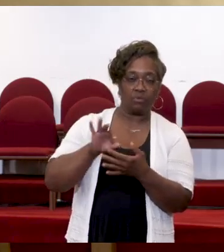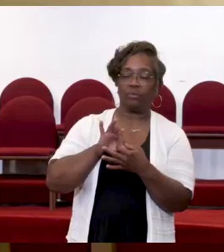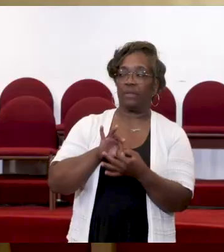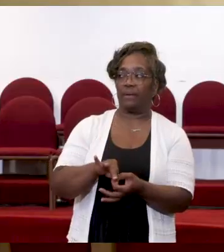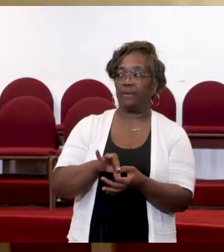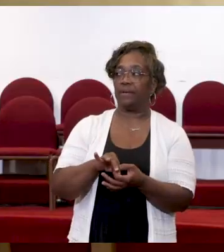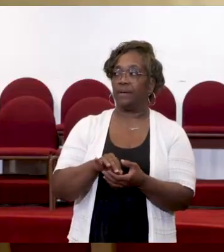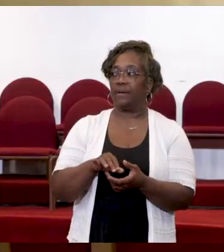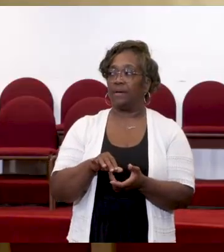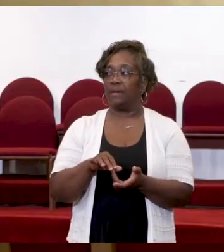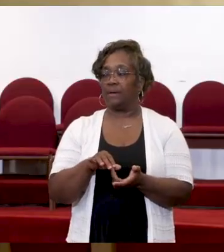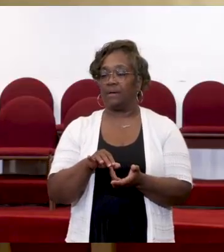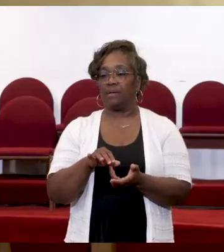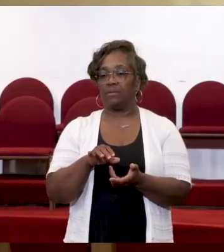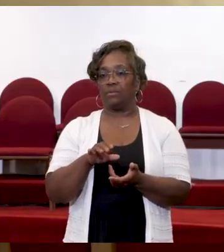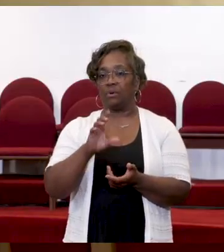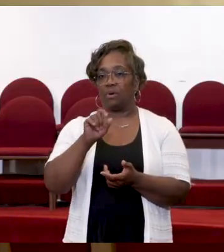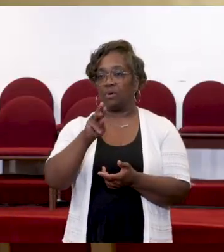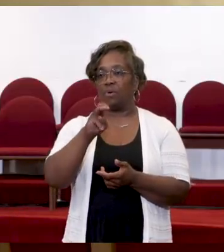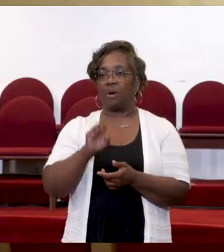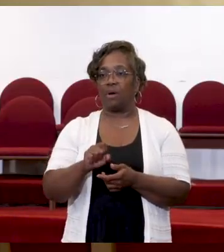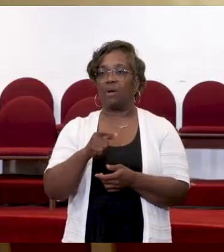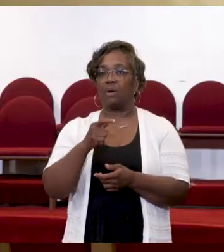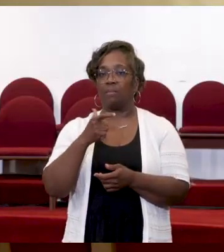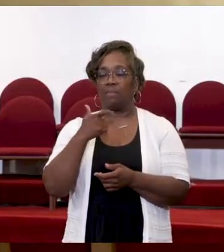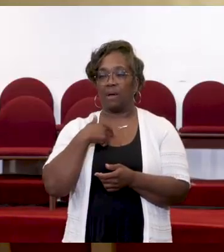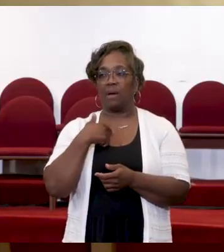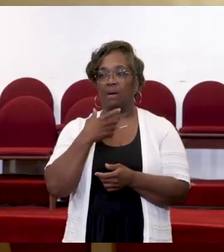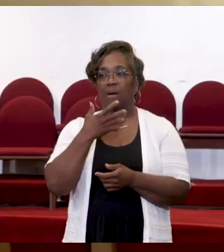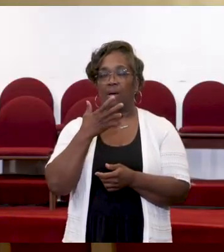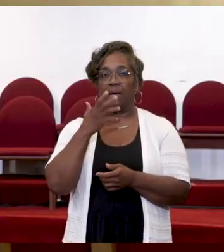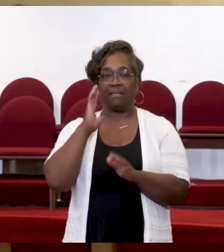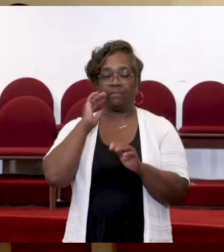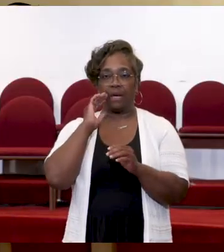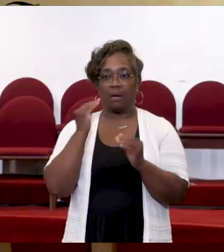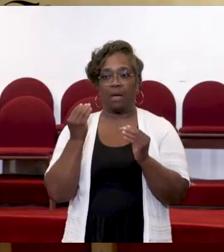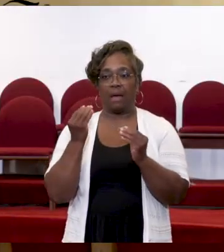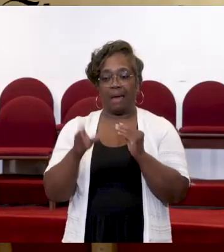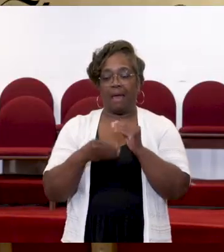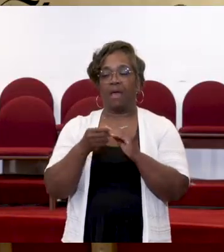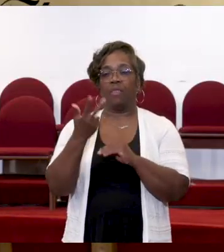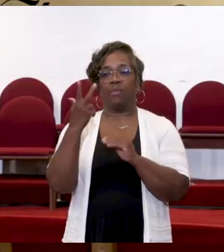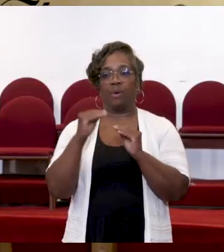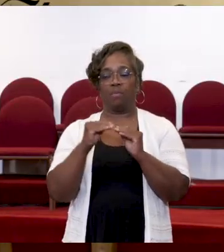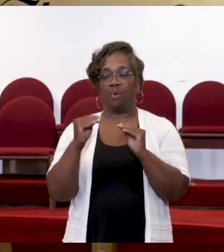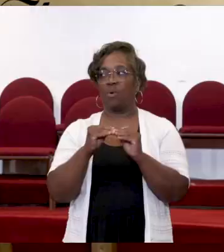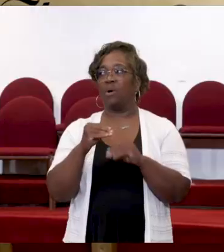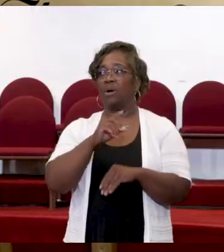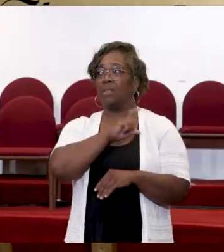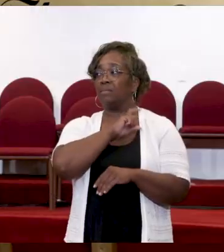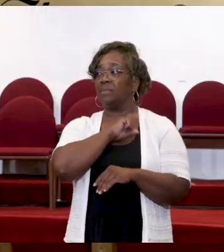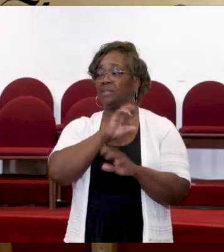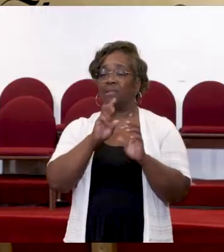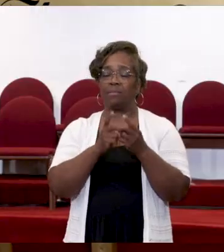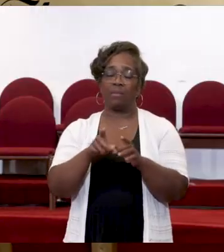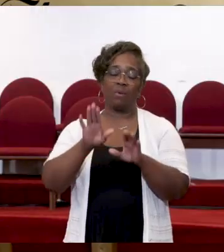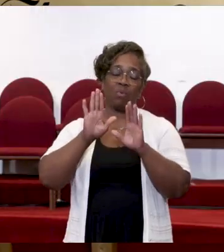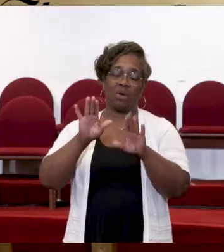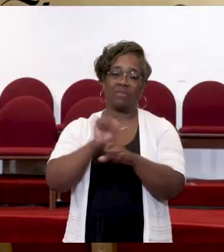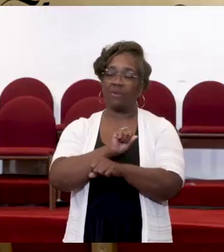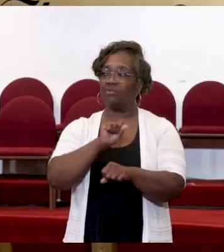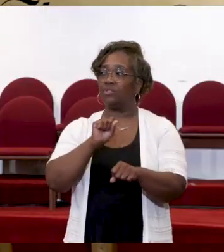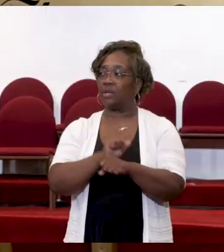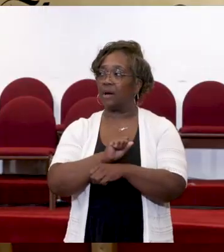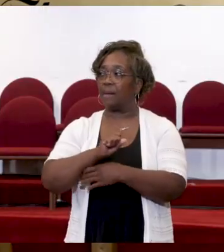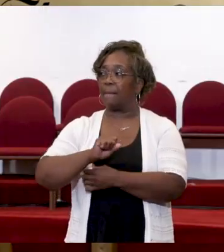very shortly going to propose another 3 expansions. The police department is doing a great job, but they come out